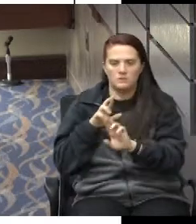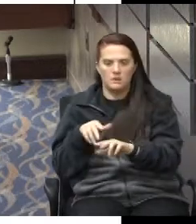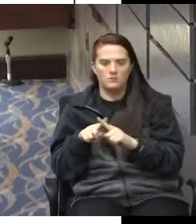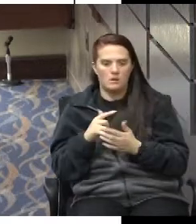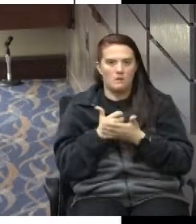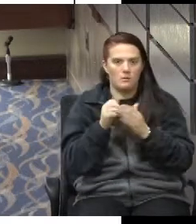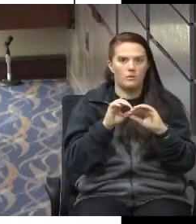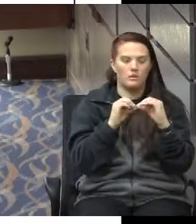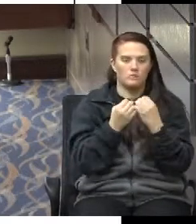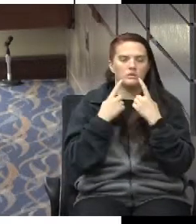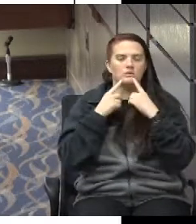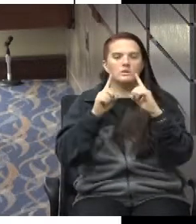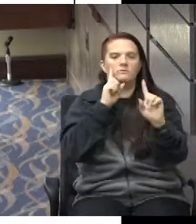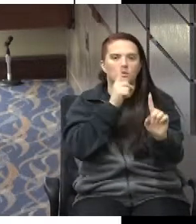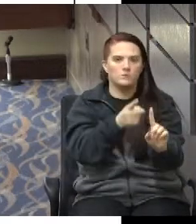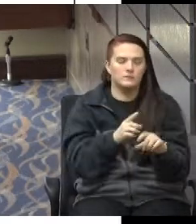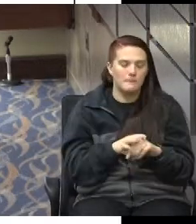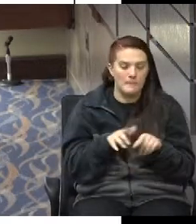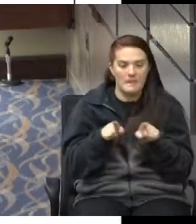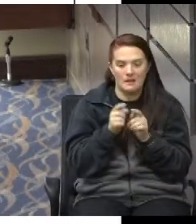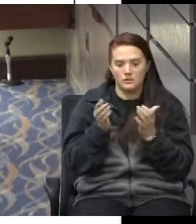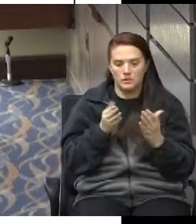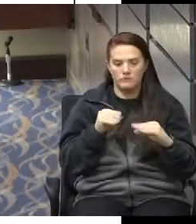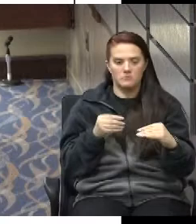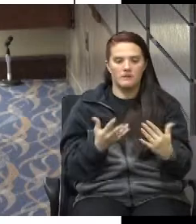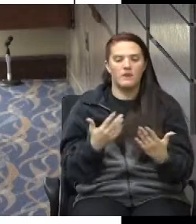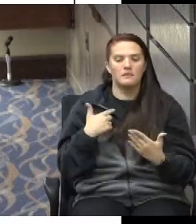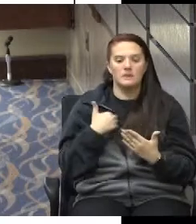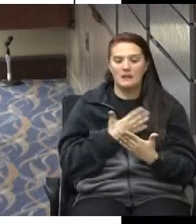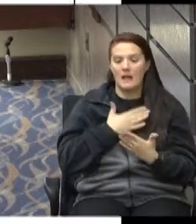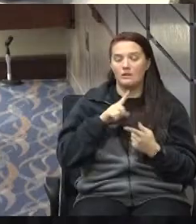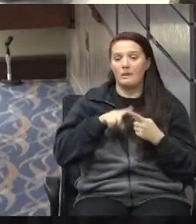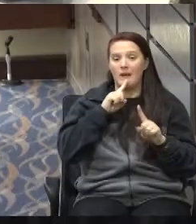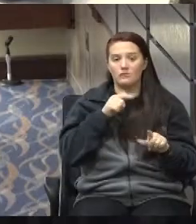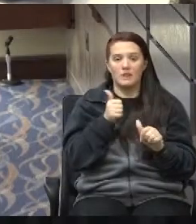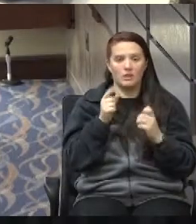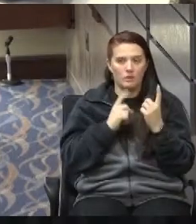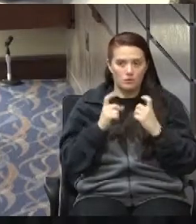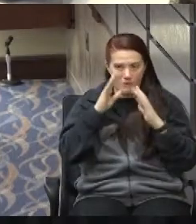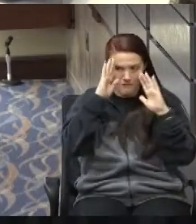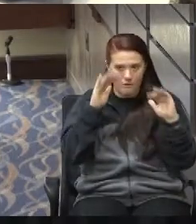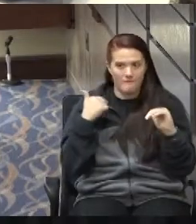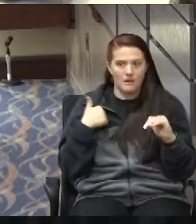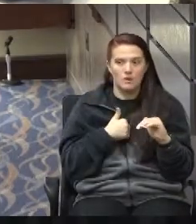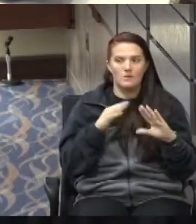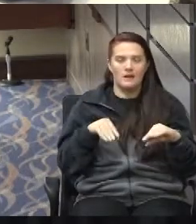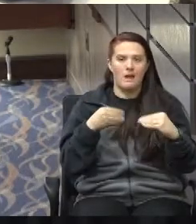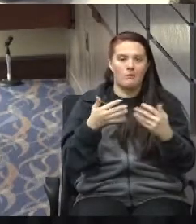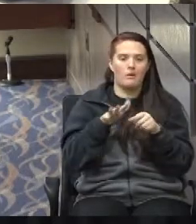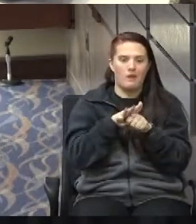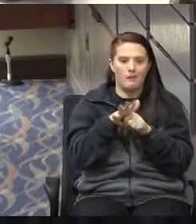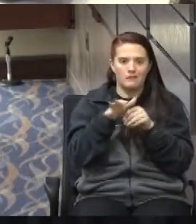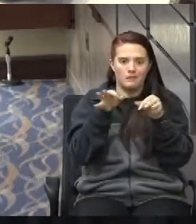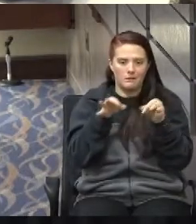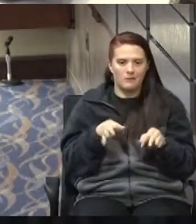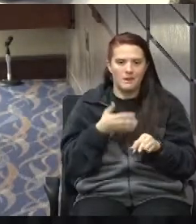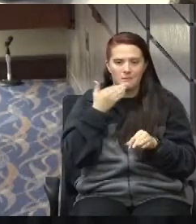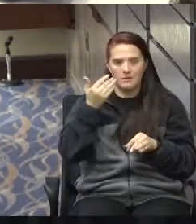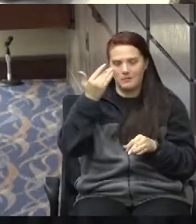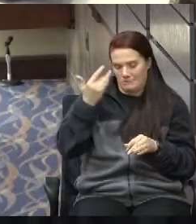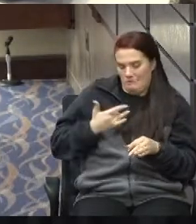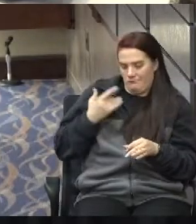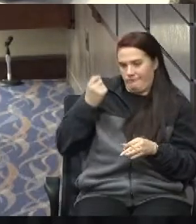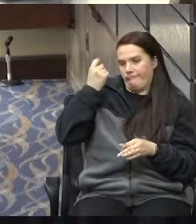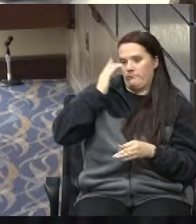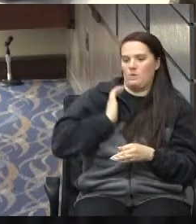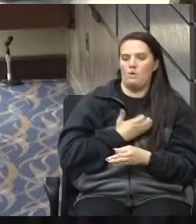the organization achieve its goals as a service provider. So I'll be glad to answer any questions. Hopefully we gave you enough detail to give you a better sense about what the purpose is and